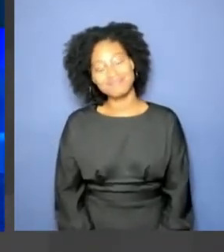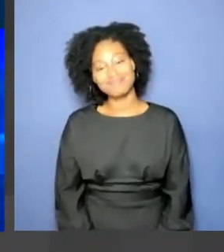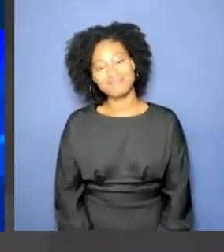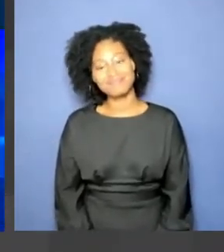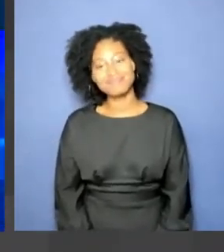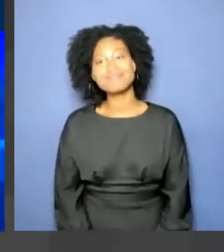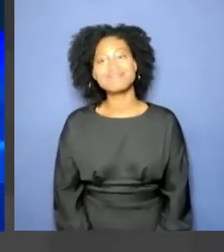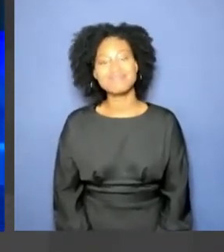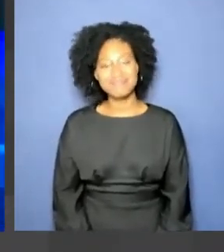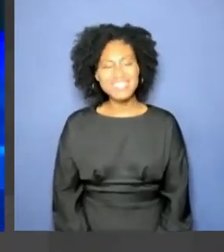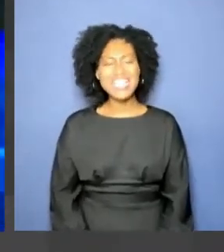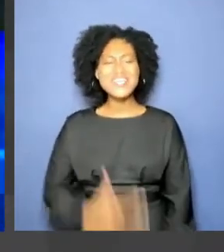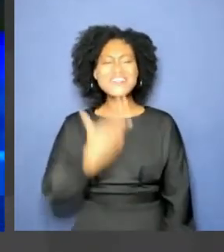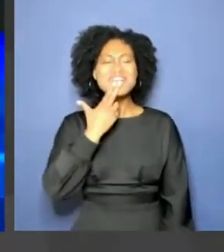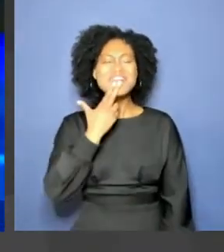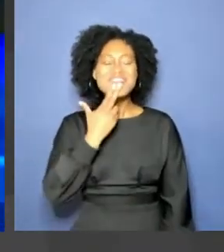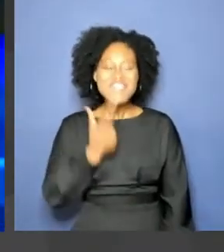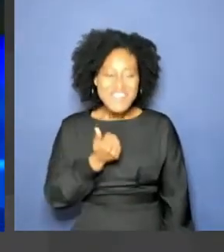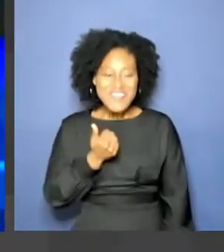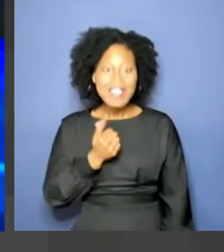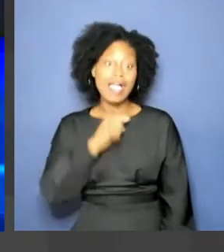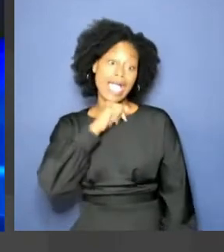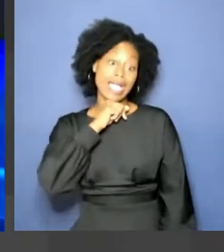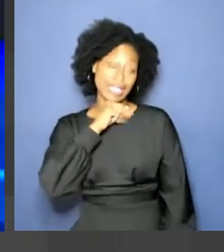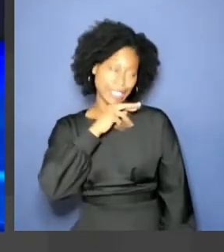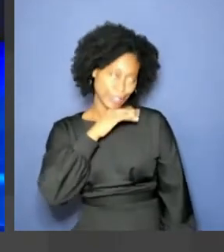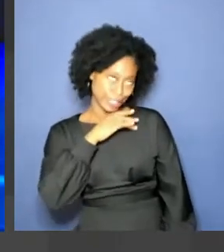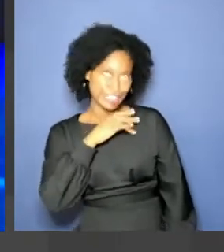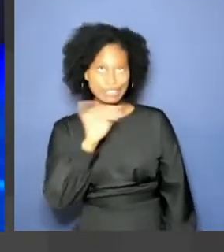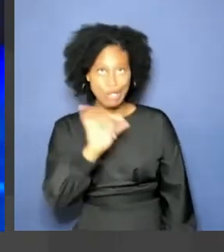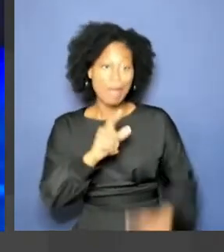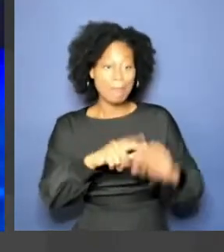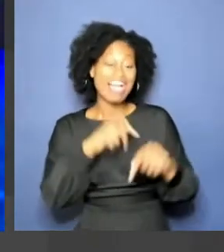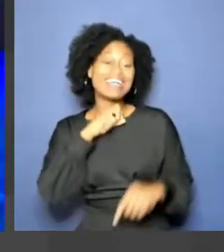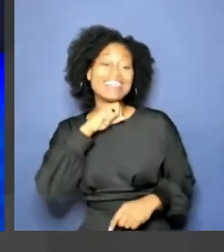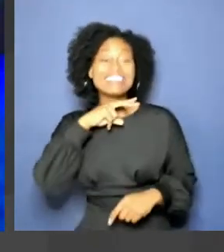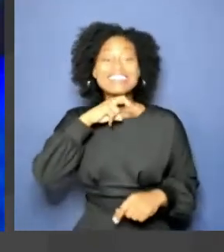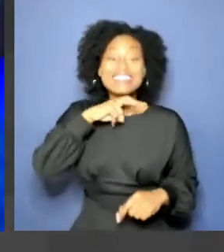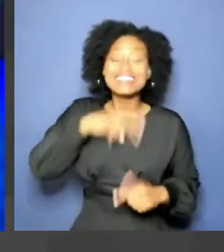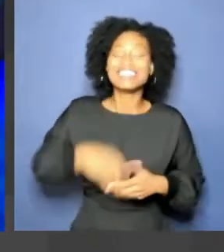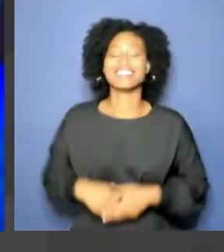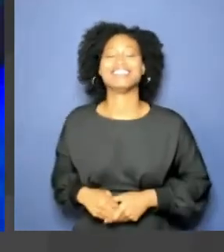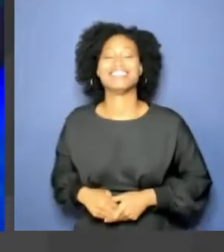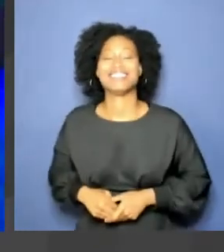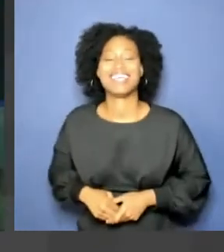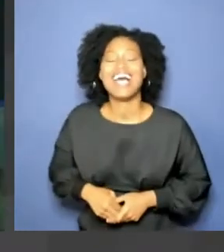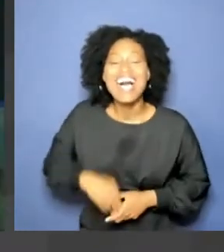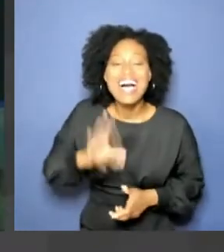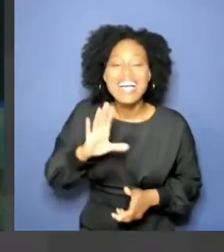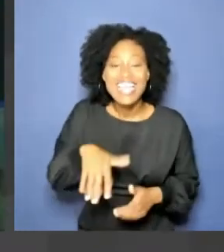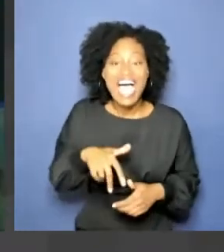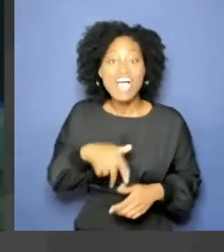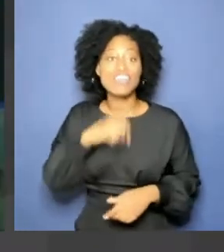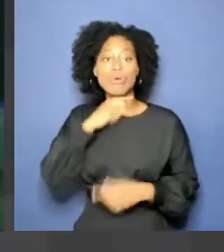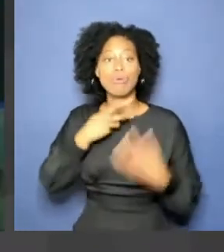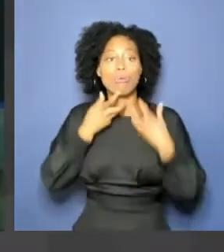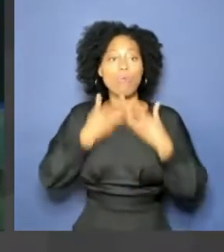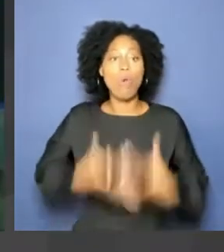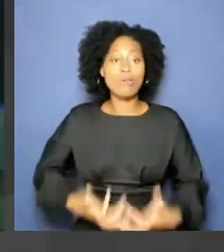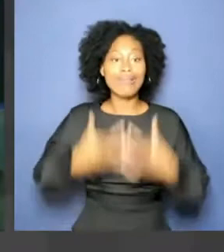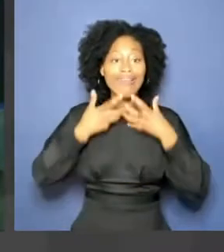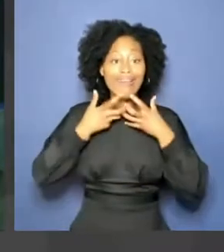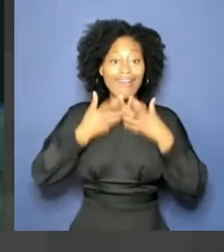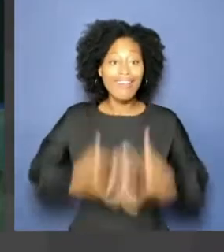Cute and derpy. That's the perfect description of them. The croaking is amazing. And did you see the one that jumped